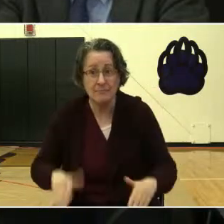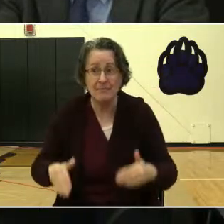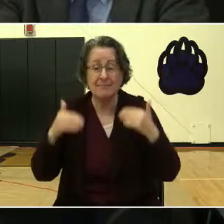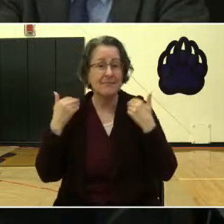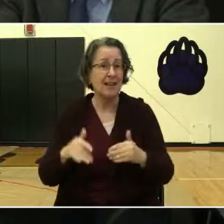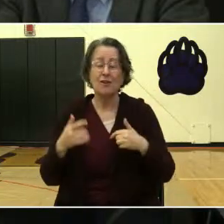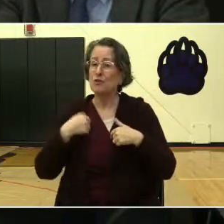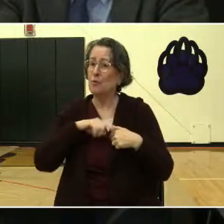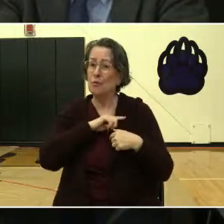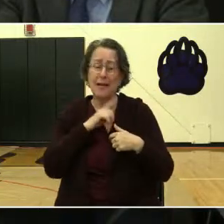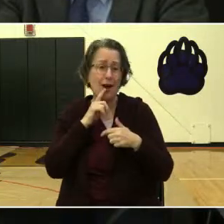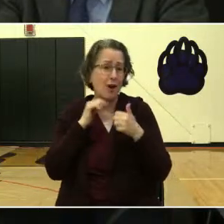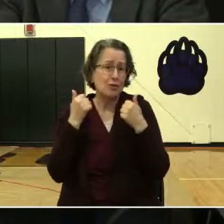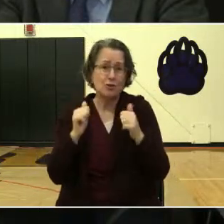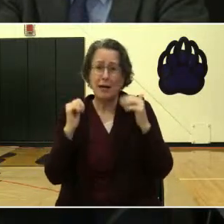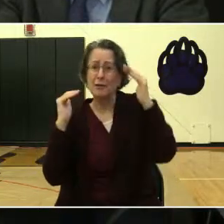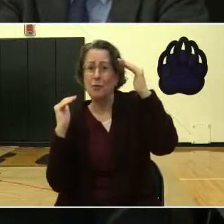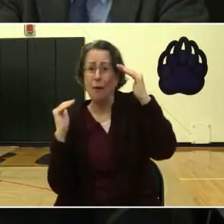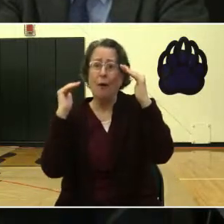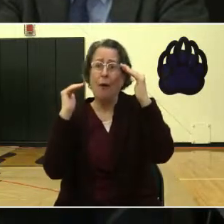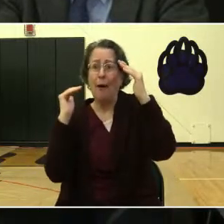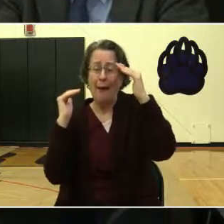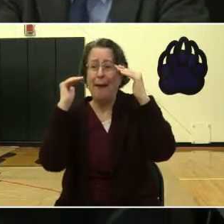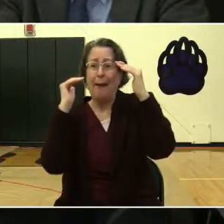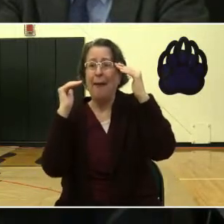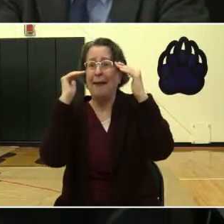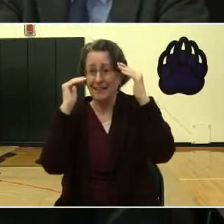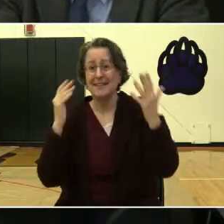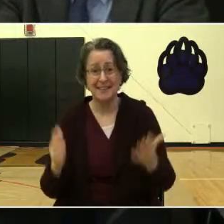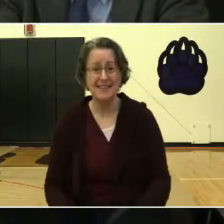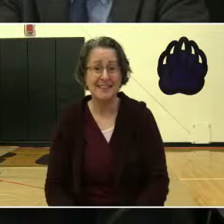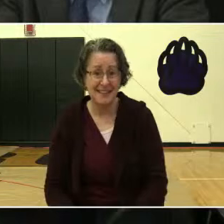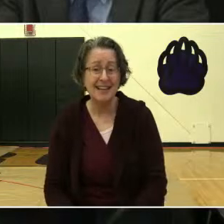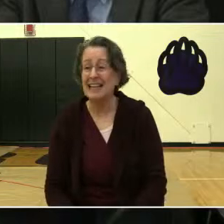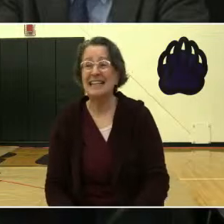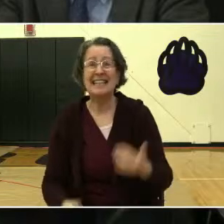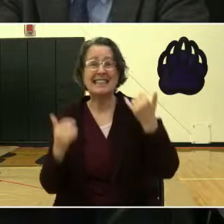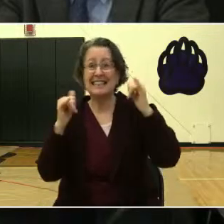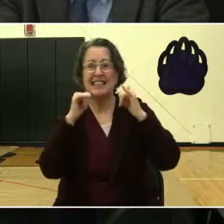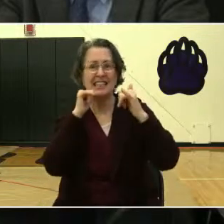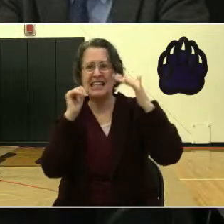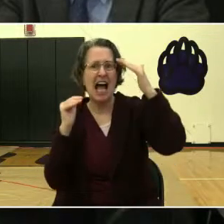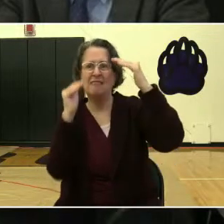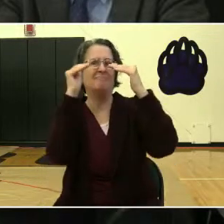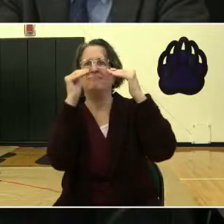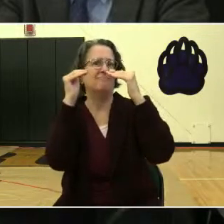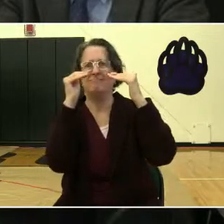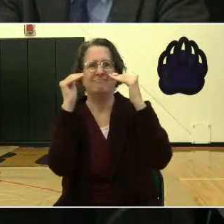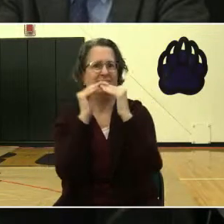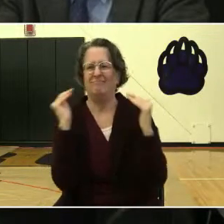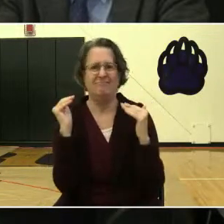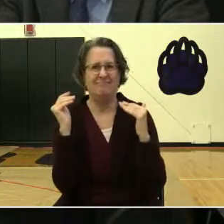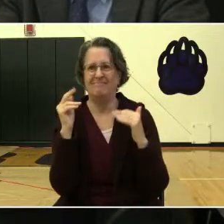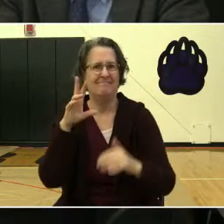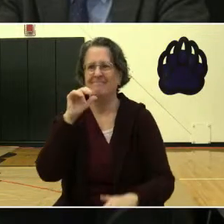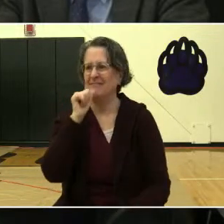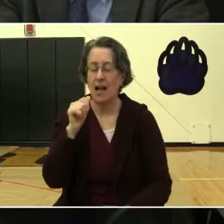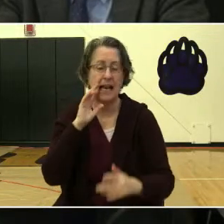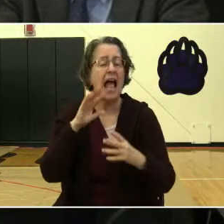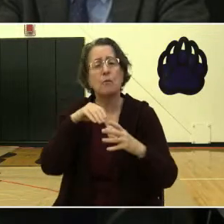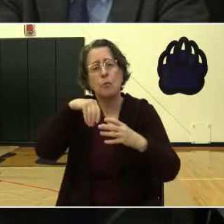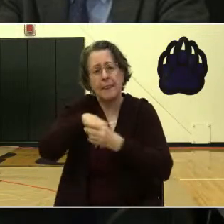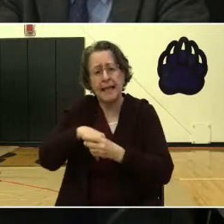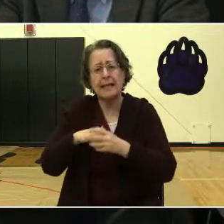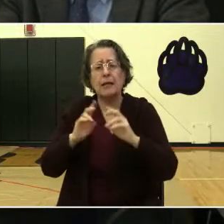trying to make them as close as possible so in fact there's probably still to be done in this to create Equity within the Departments